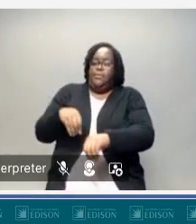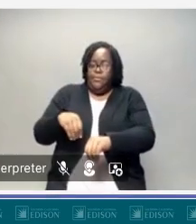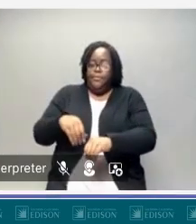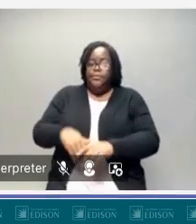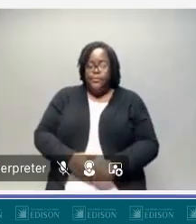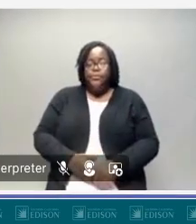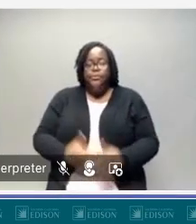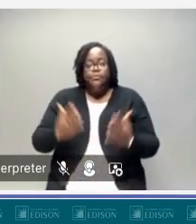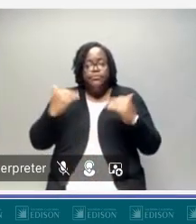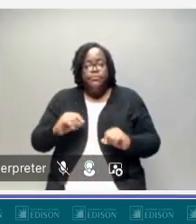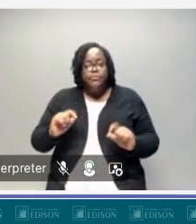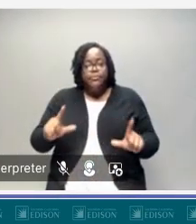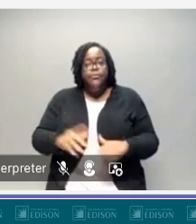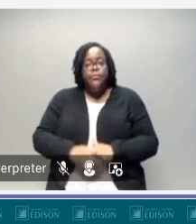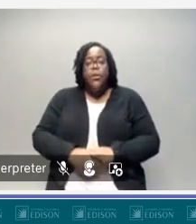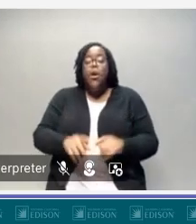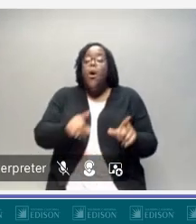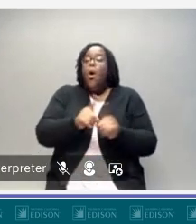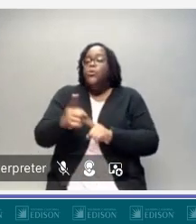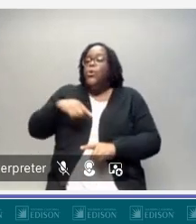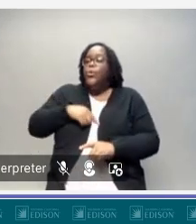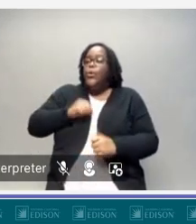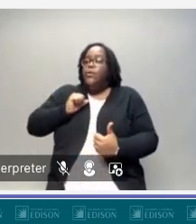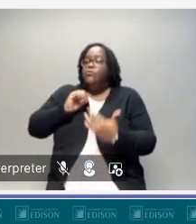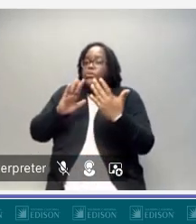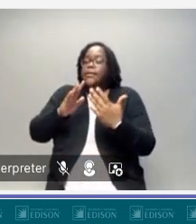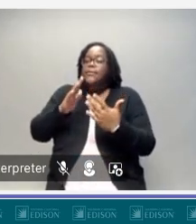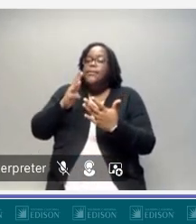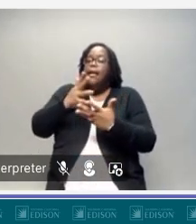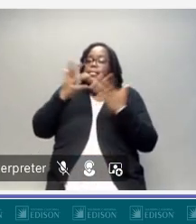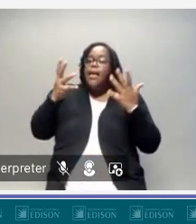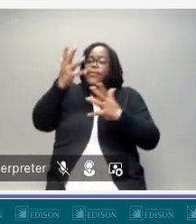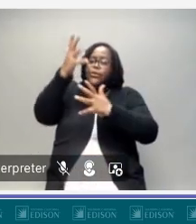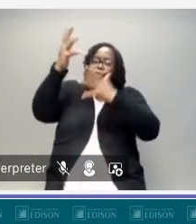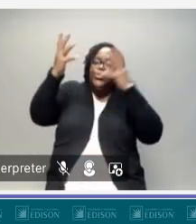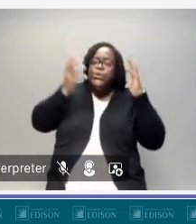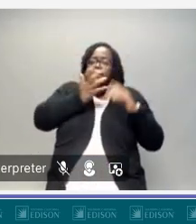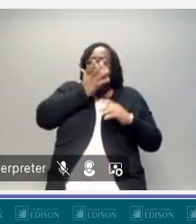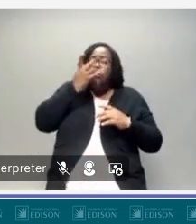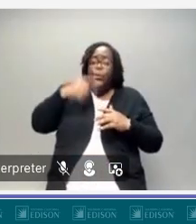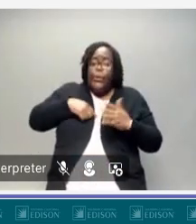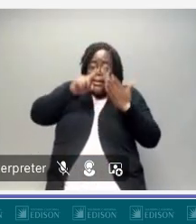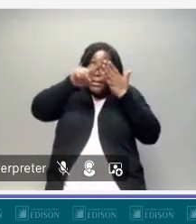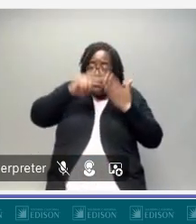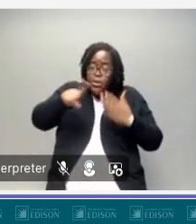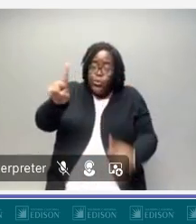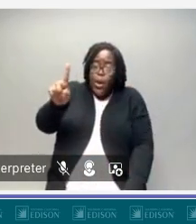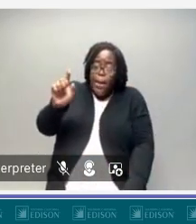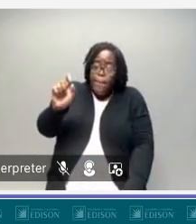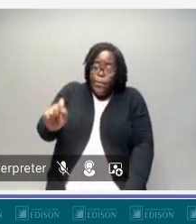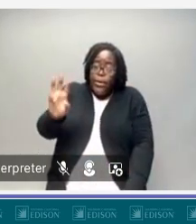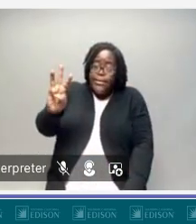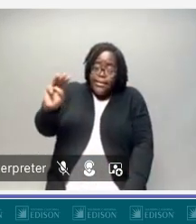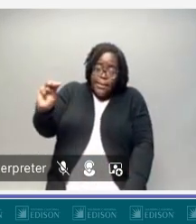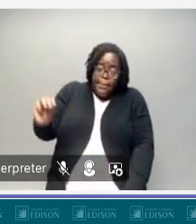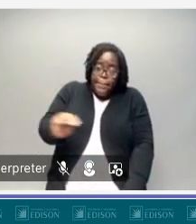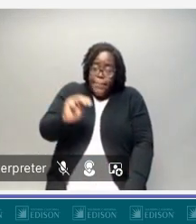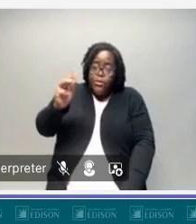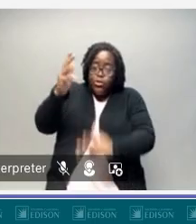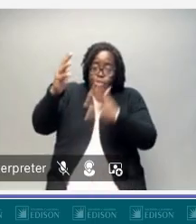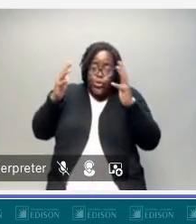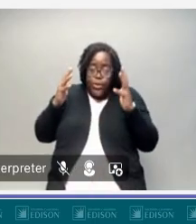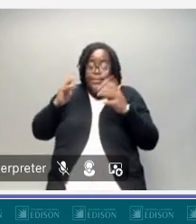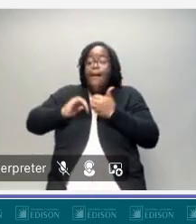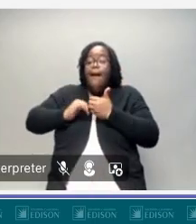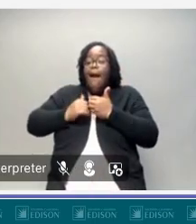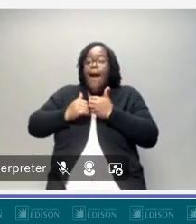We also do a lot of vegetation management. We inspect 1.6 million trees using LiDAR